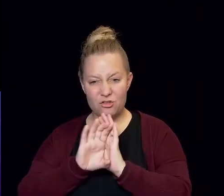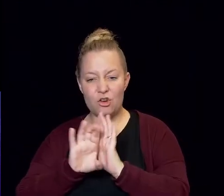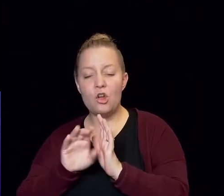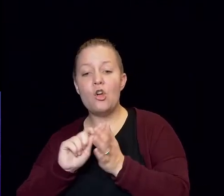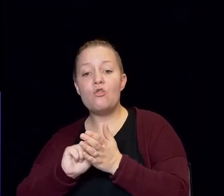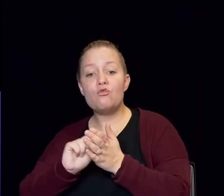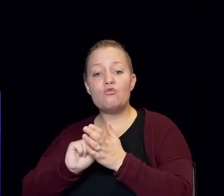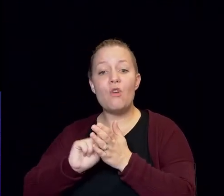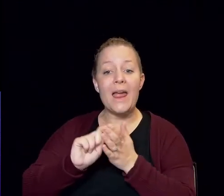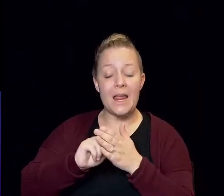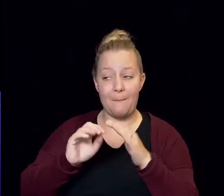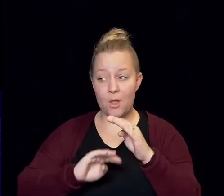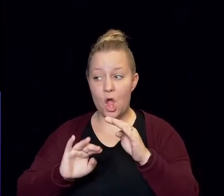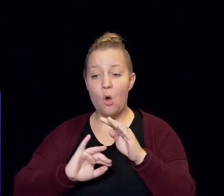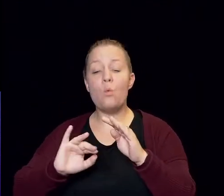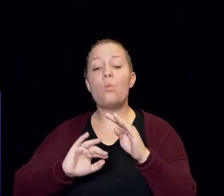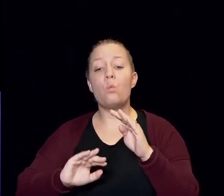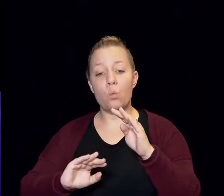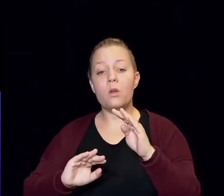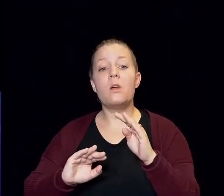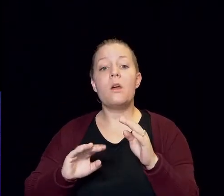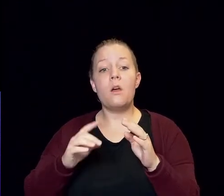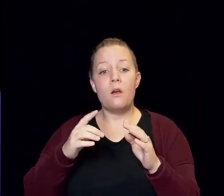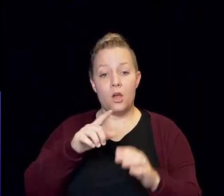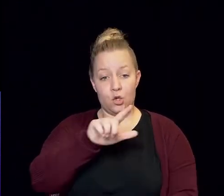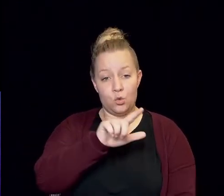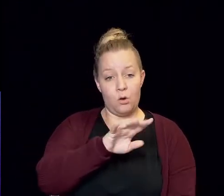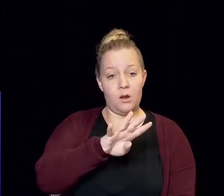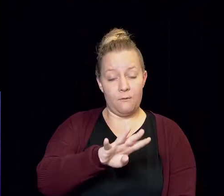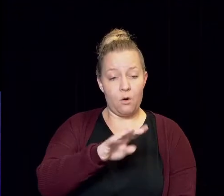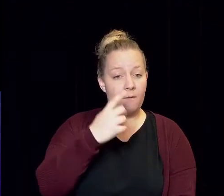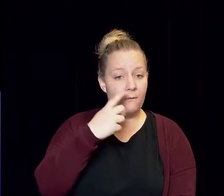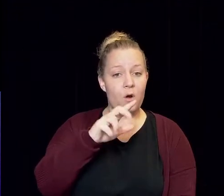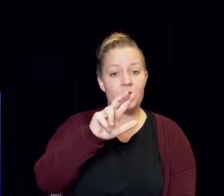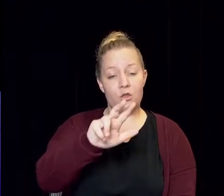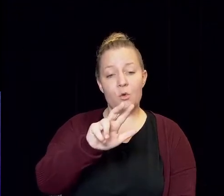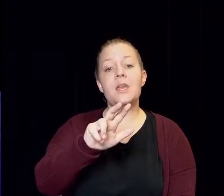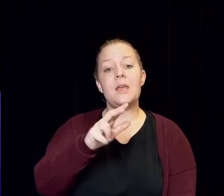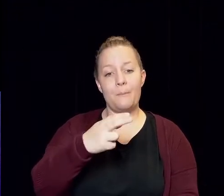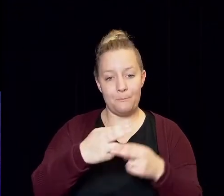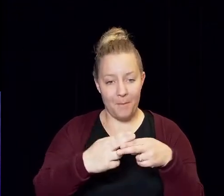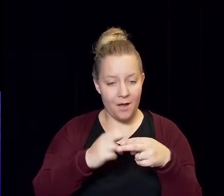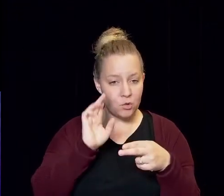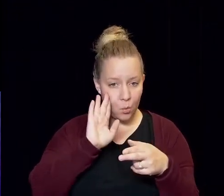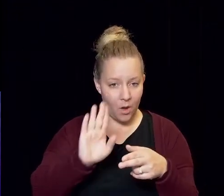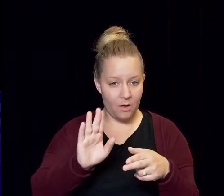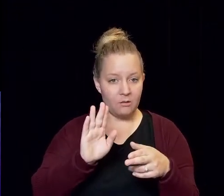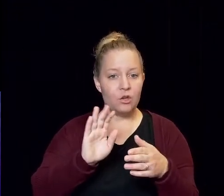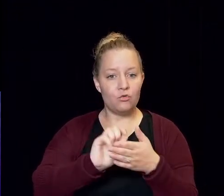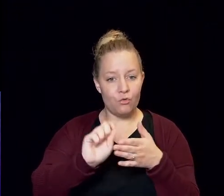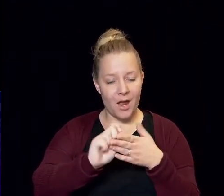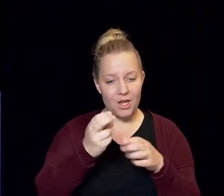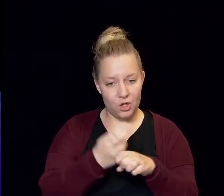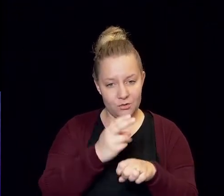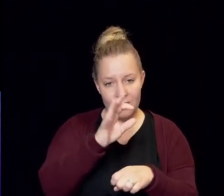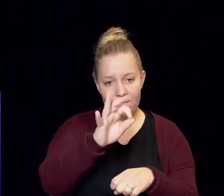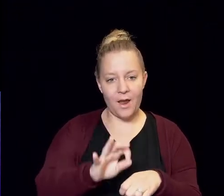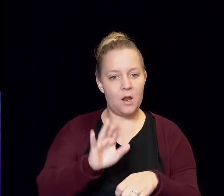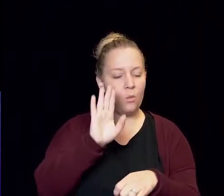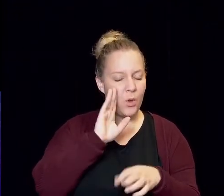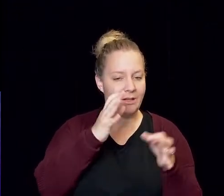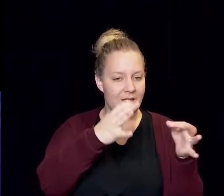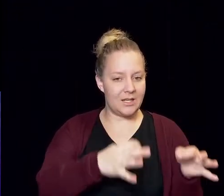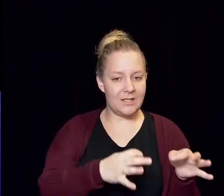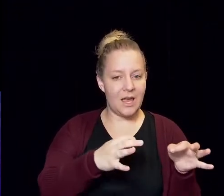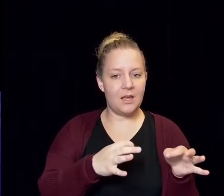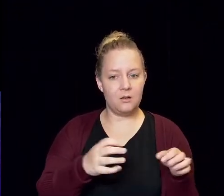correct position. So for 24 for 3 pounds, it can be written as a fraction. I'm going to decide whether it needs to go under the rate circle, under the